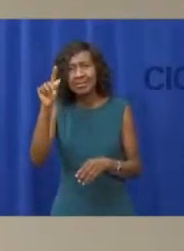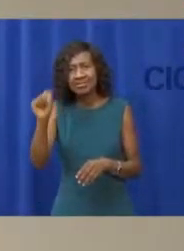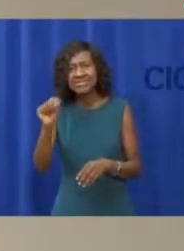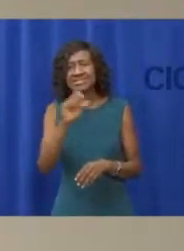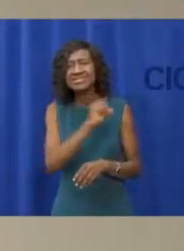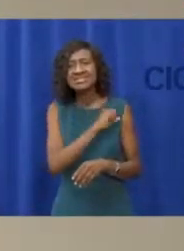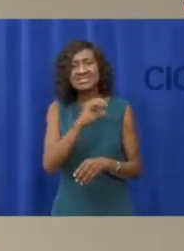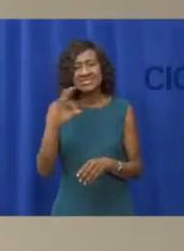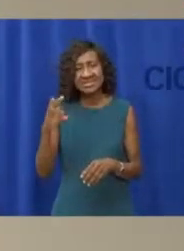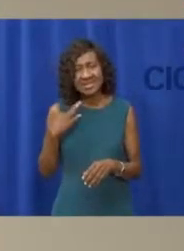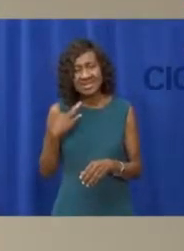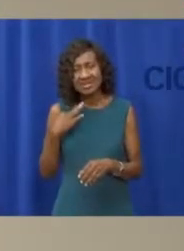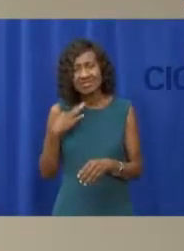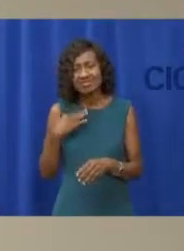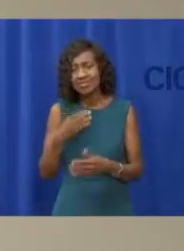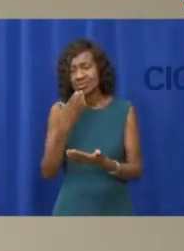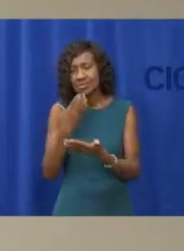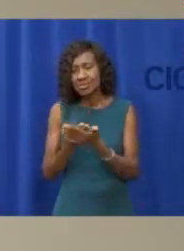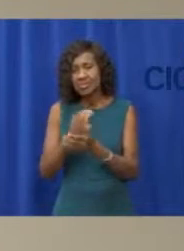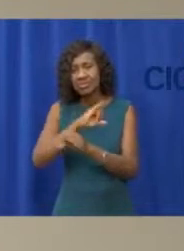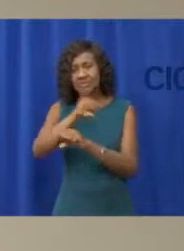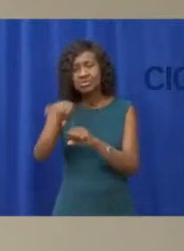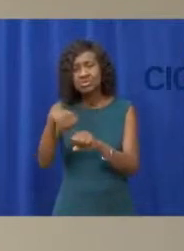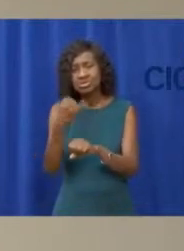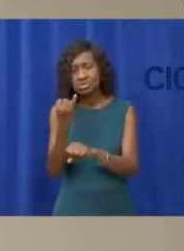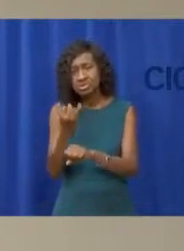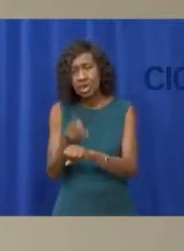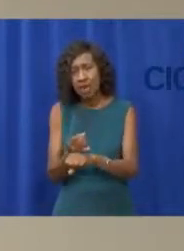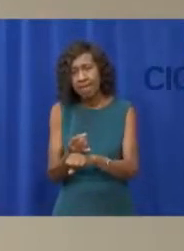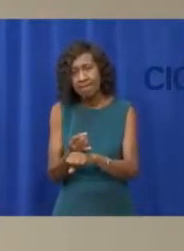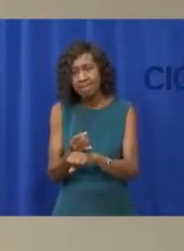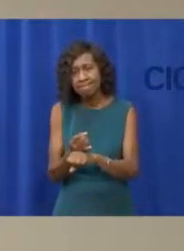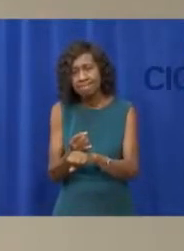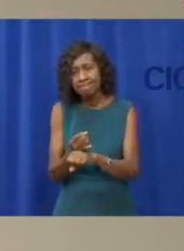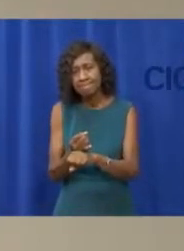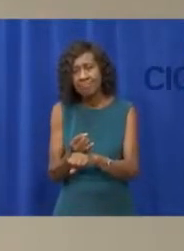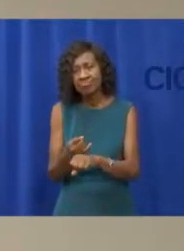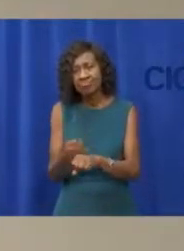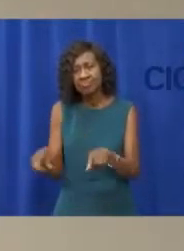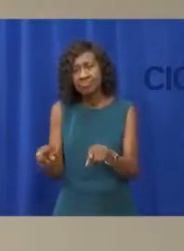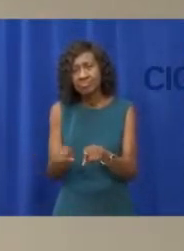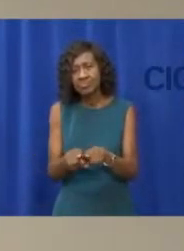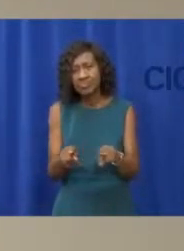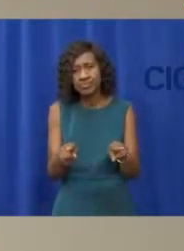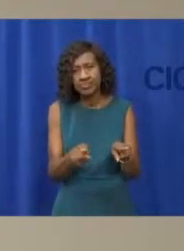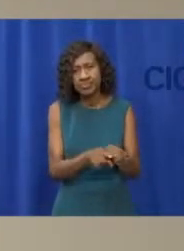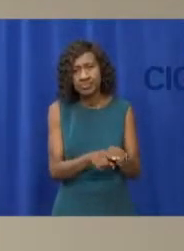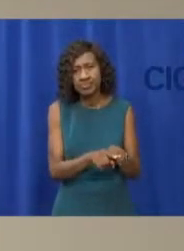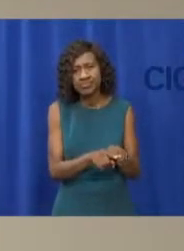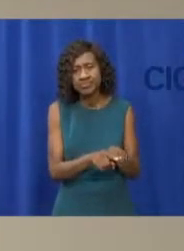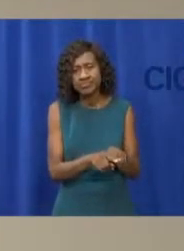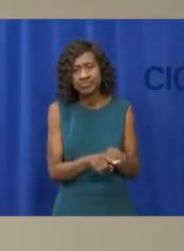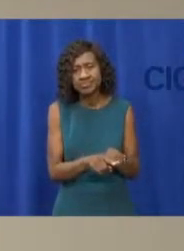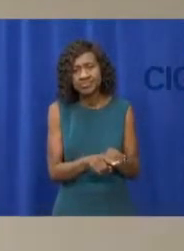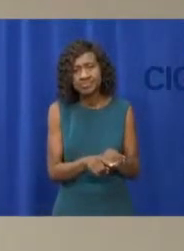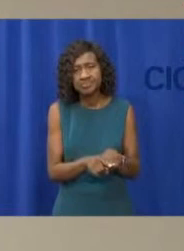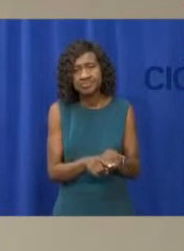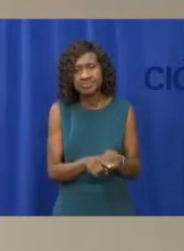great job and ought to be recognized. Also, I want to mention